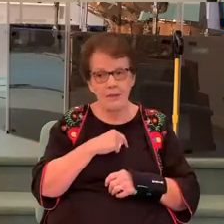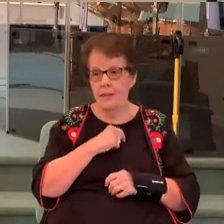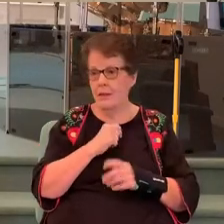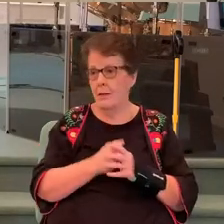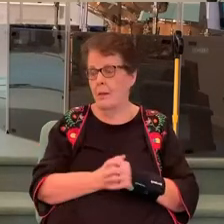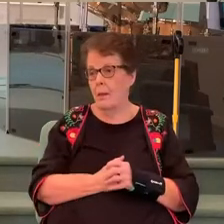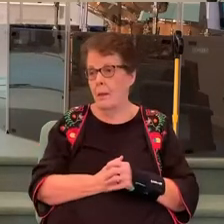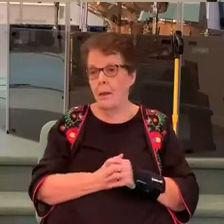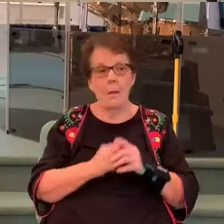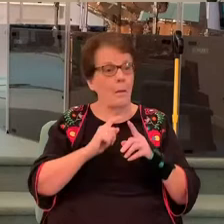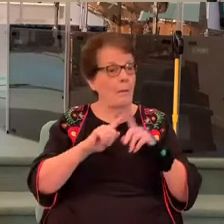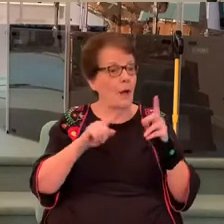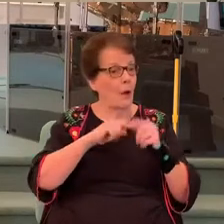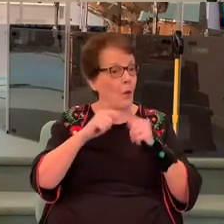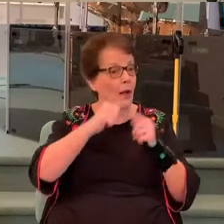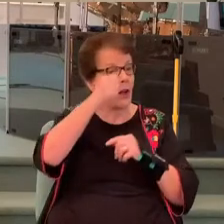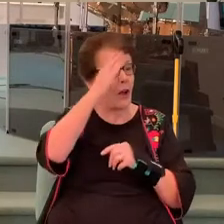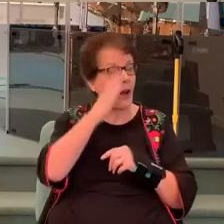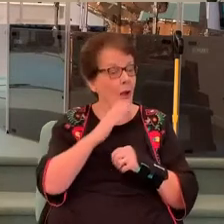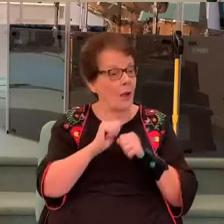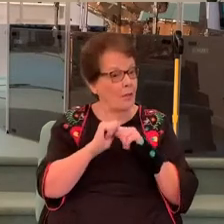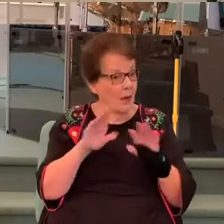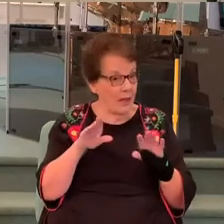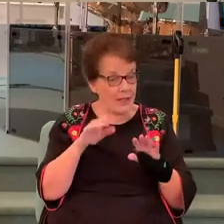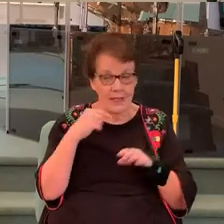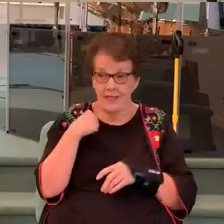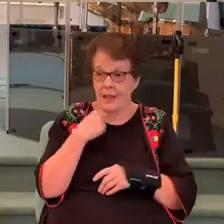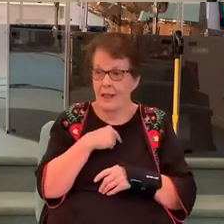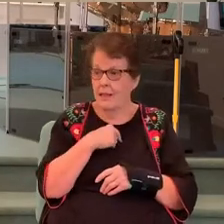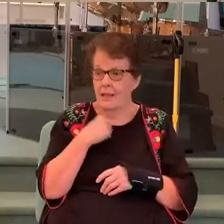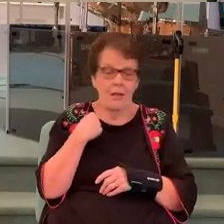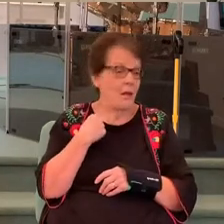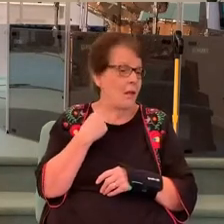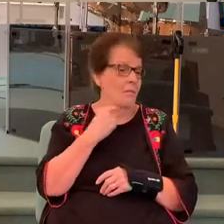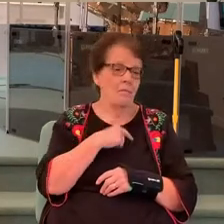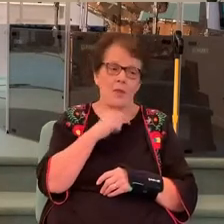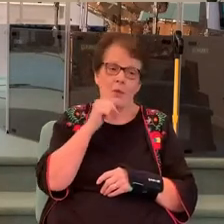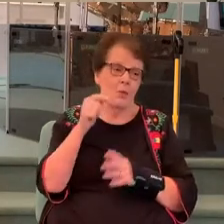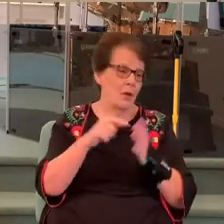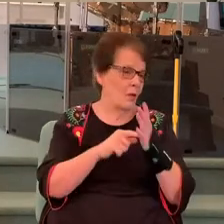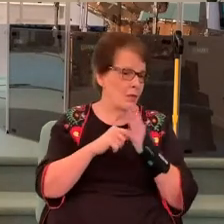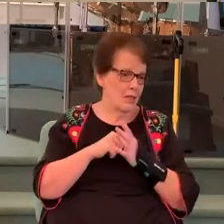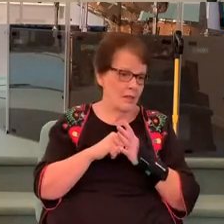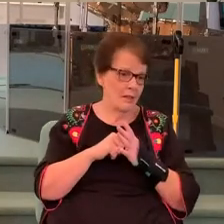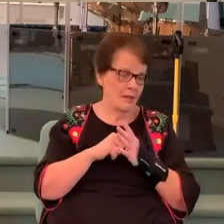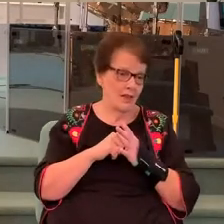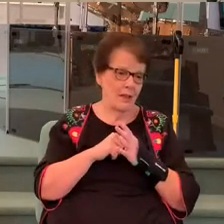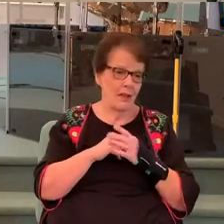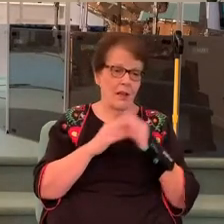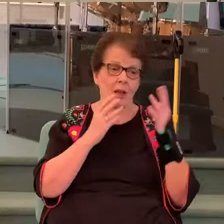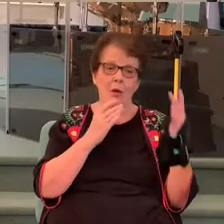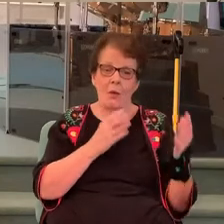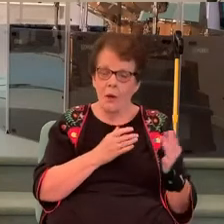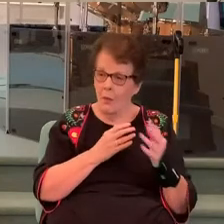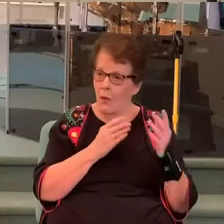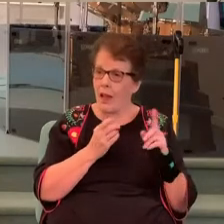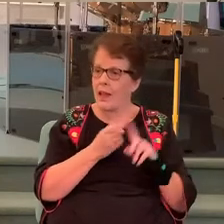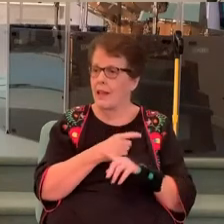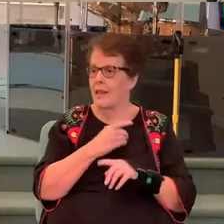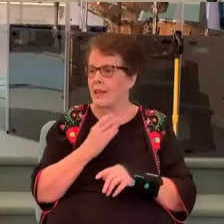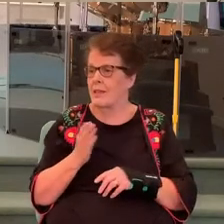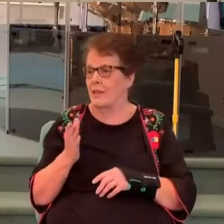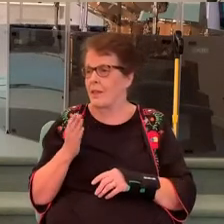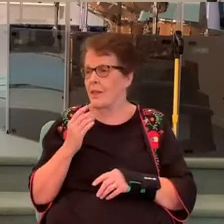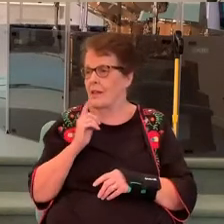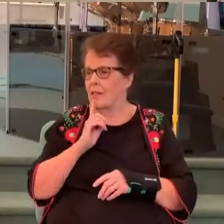Yet when God blesses us and we are undeserving, we oftentimes wait until things get really bad instead of